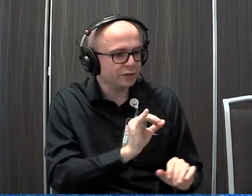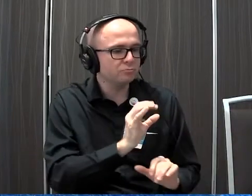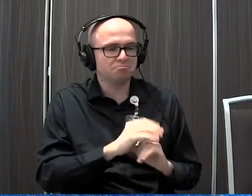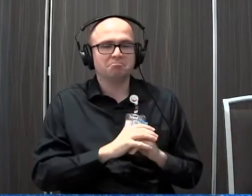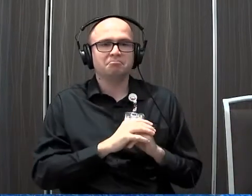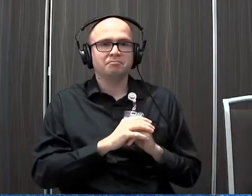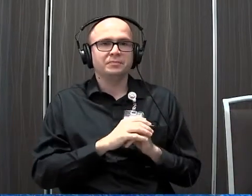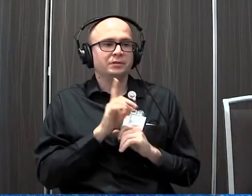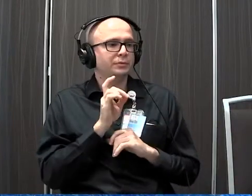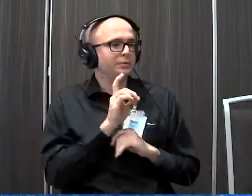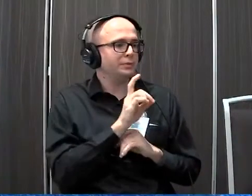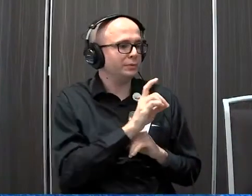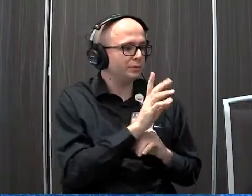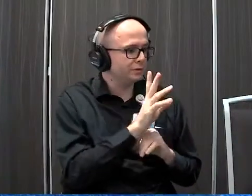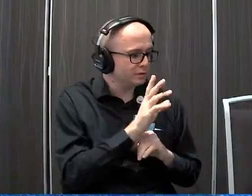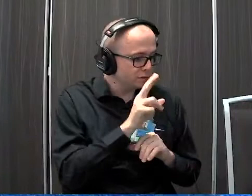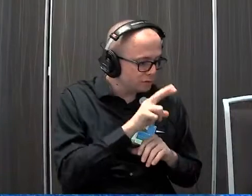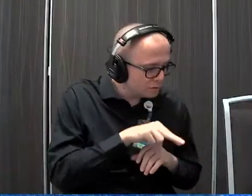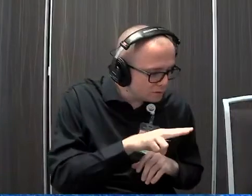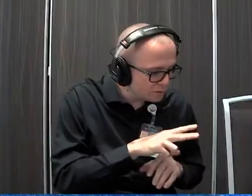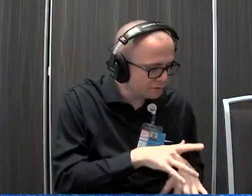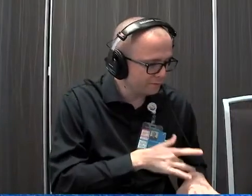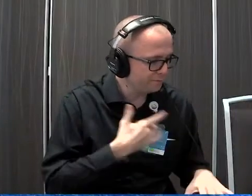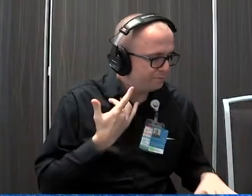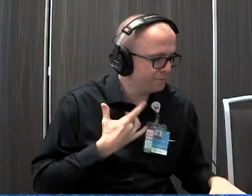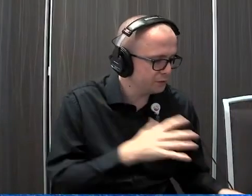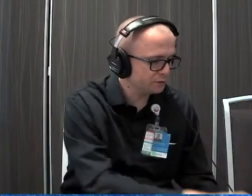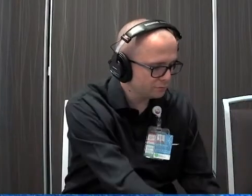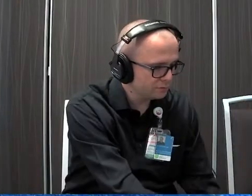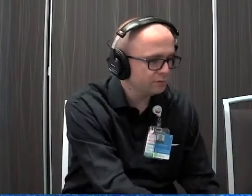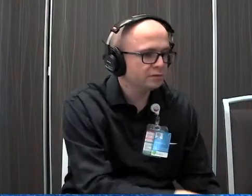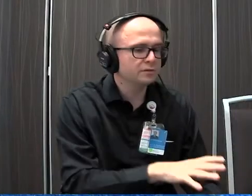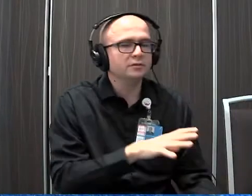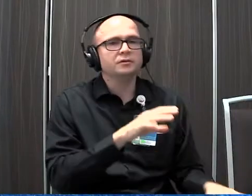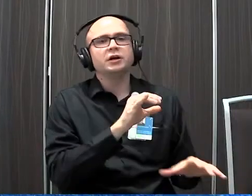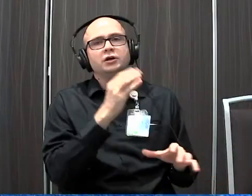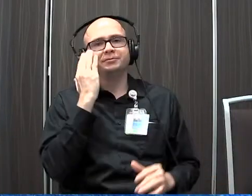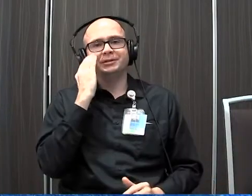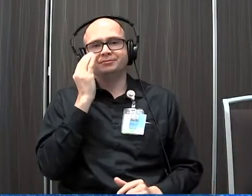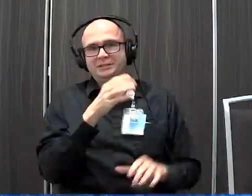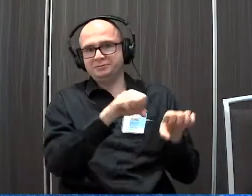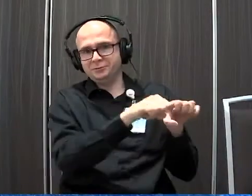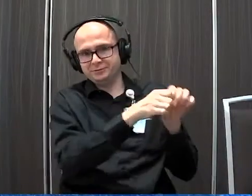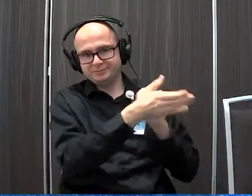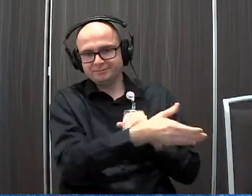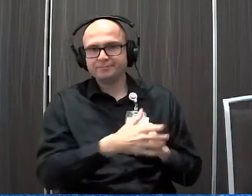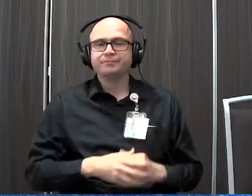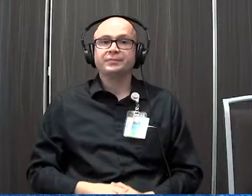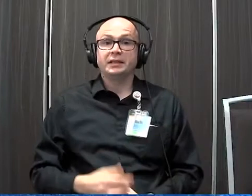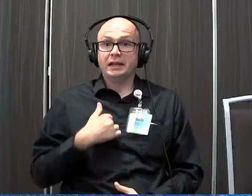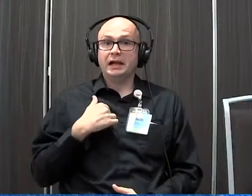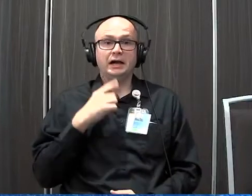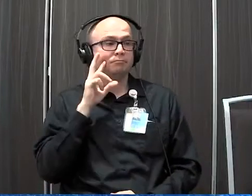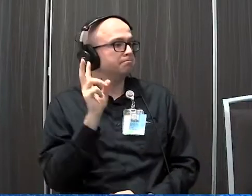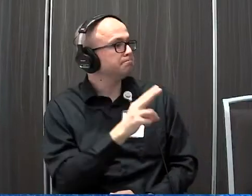to walk across the room, kneel down, feel to see if their shoes are there, and then they know. Whereas I would be able to just